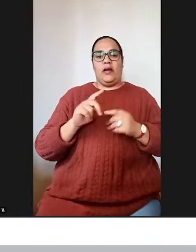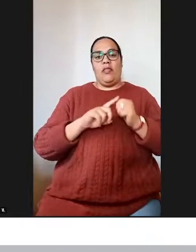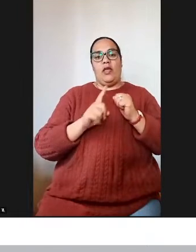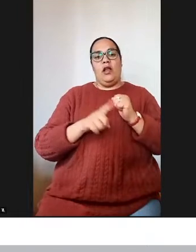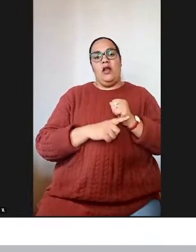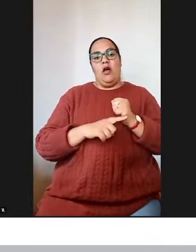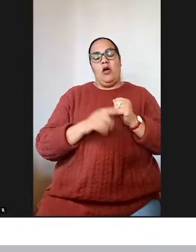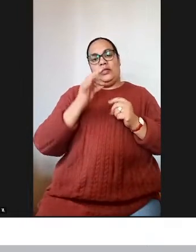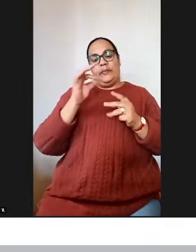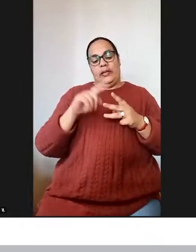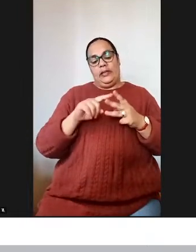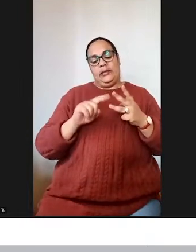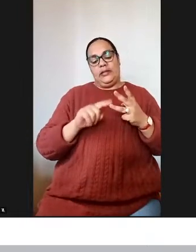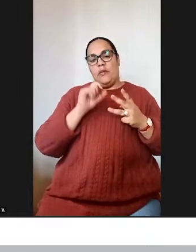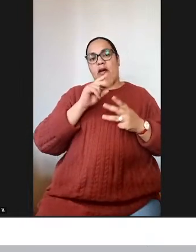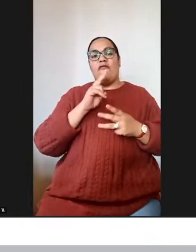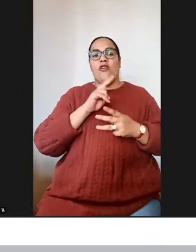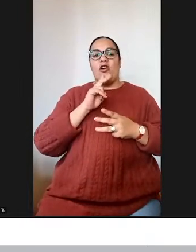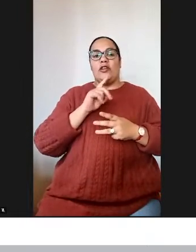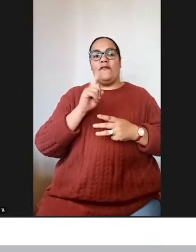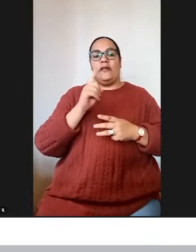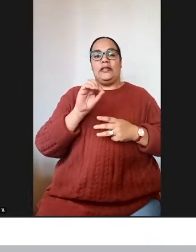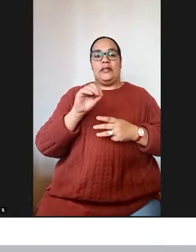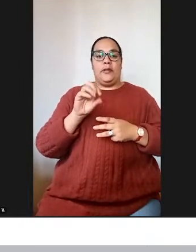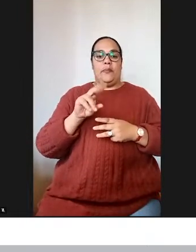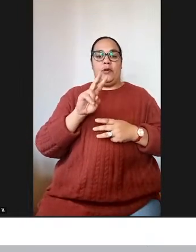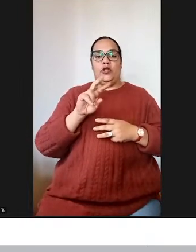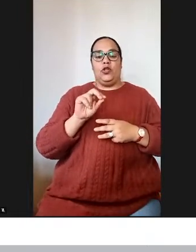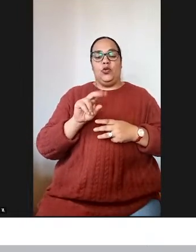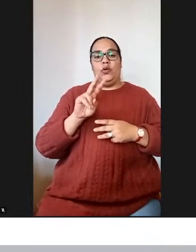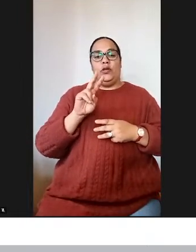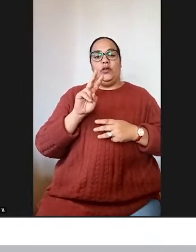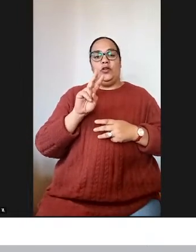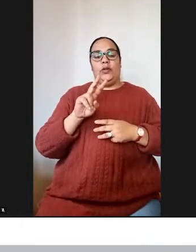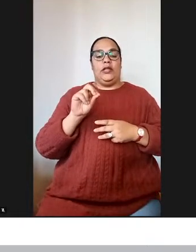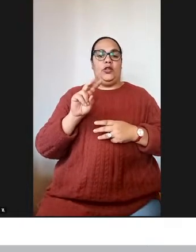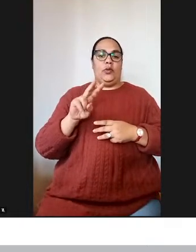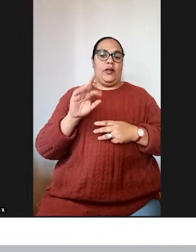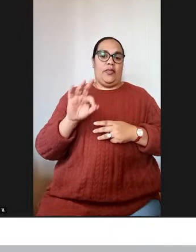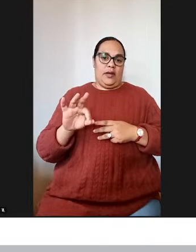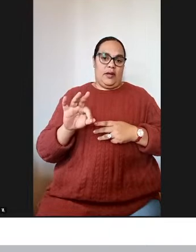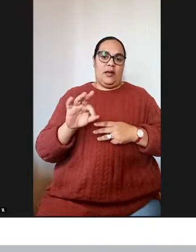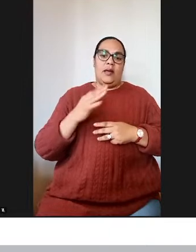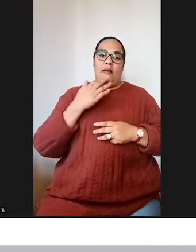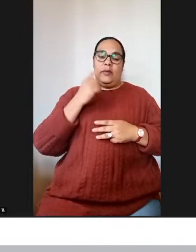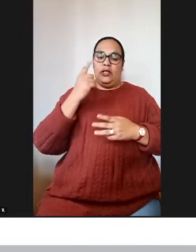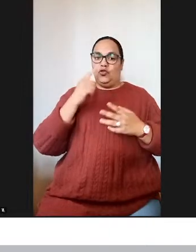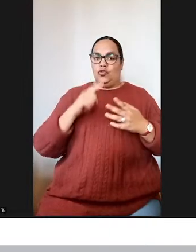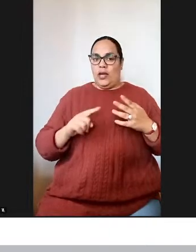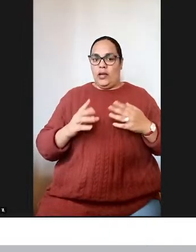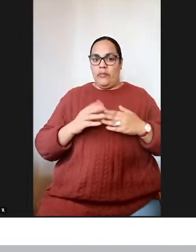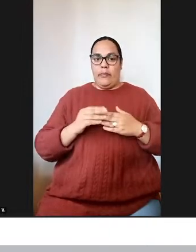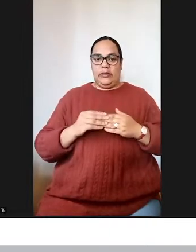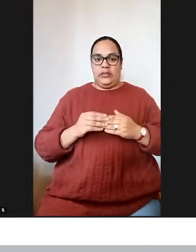of minutes is that of Friday, the 1st of September, 2023. Please do check,